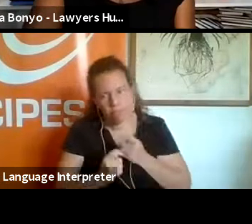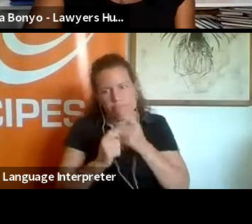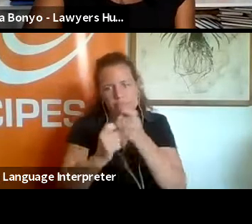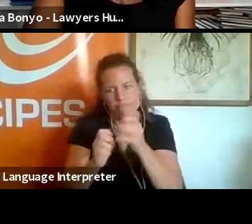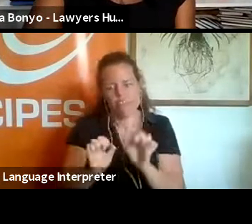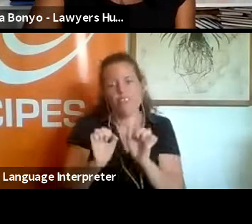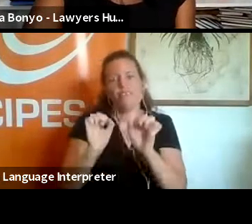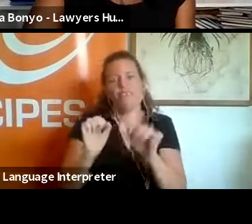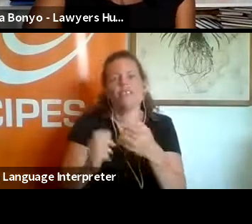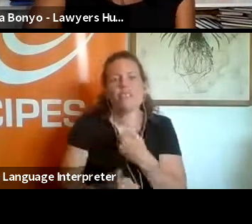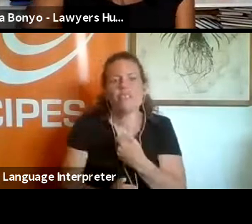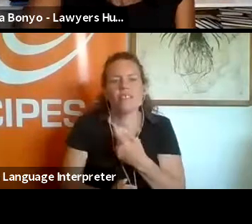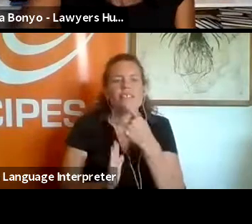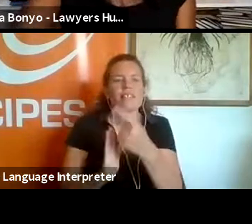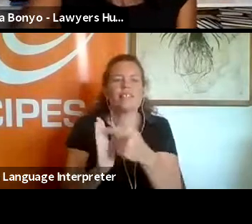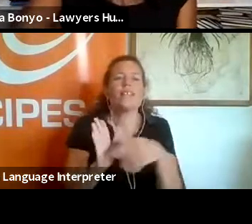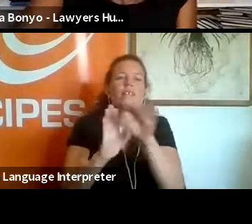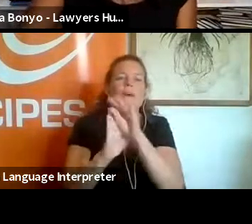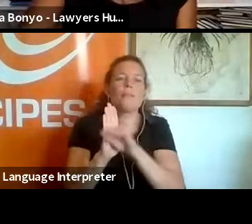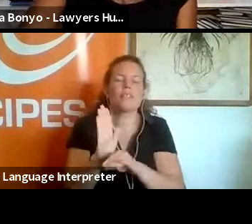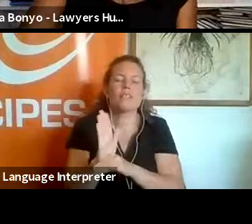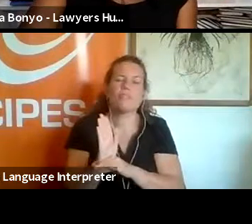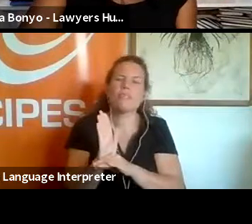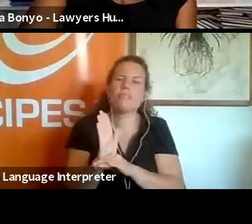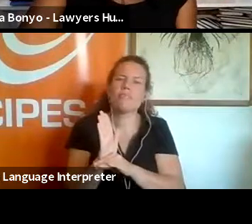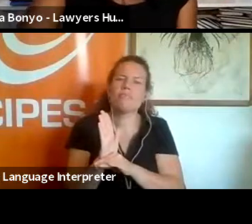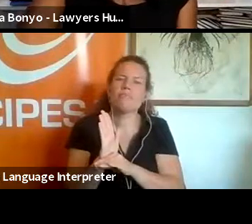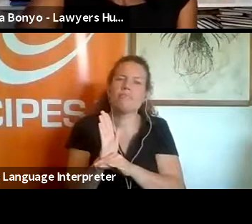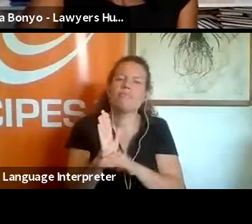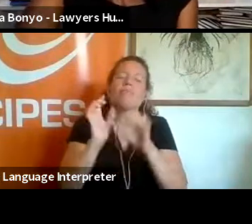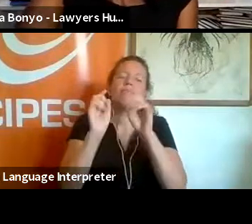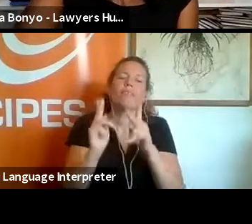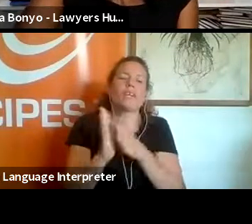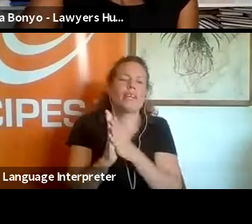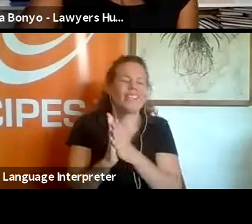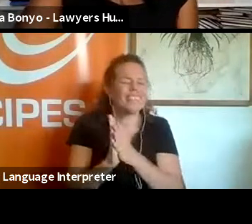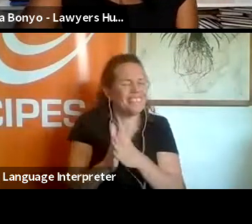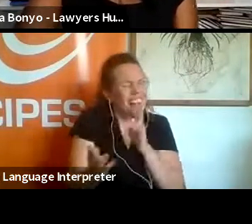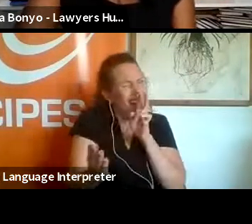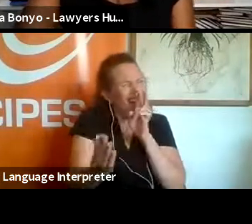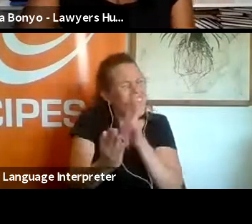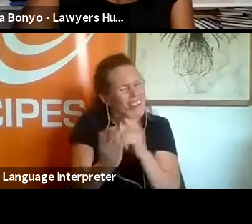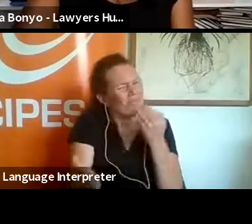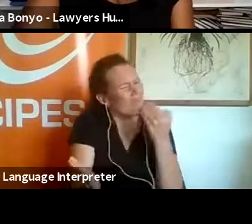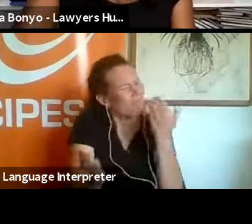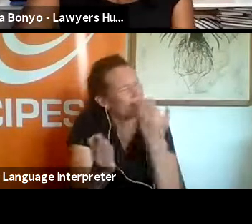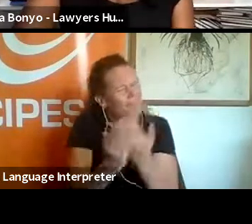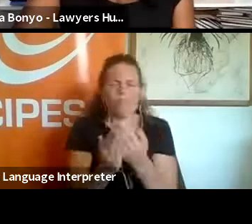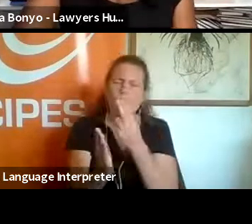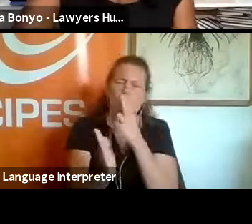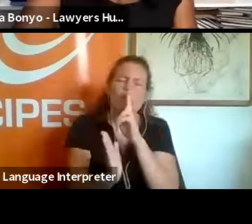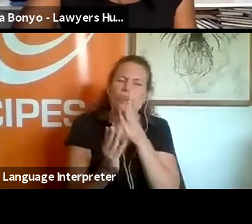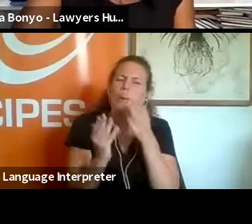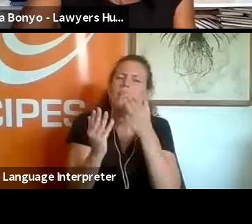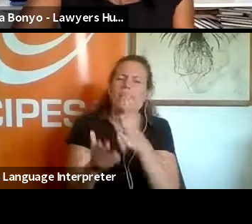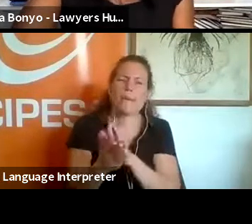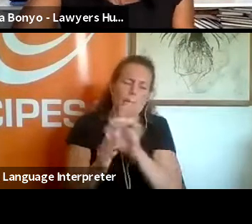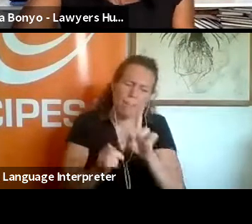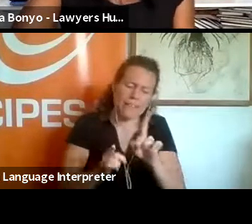was, the principles, despite how promising it looked, was very